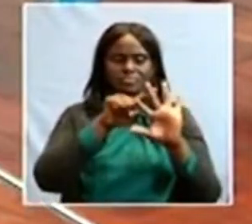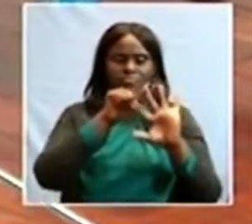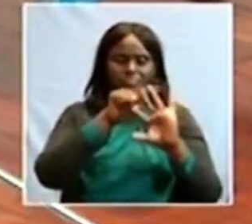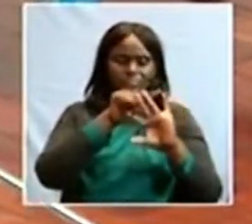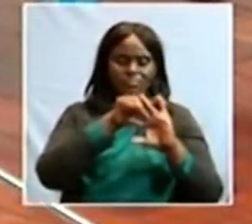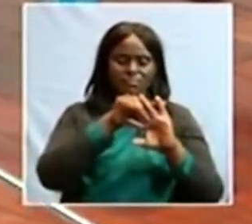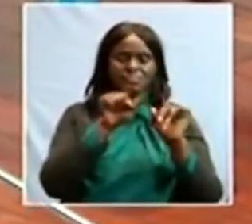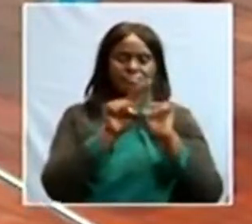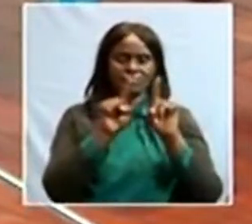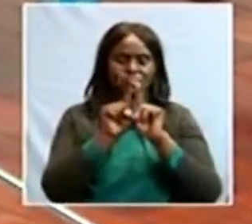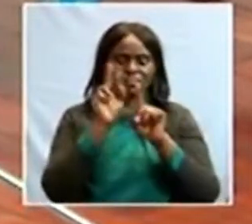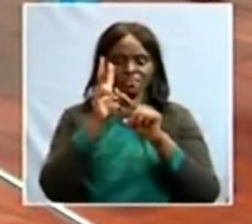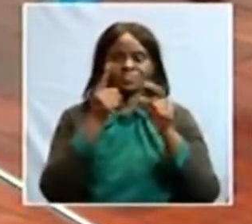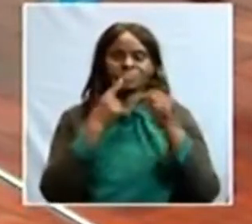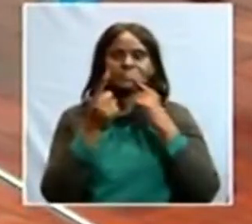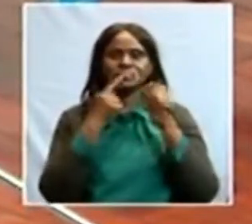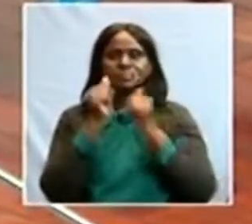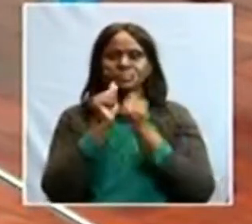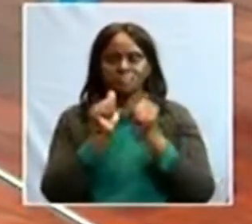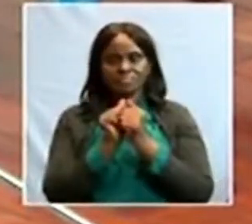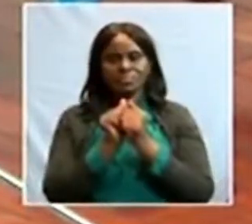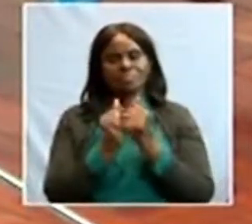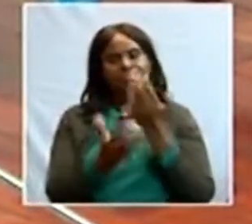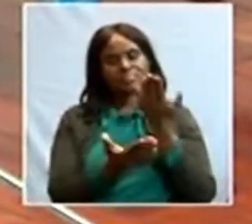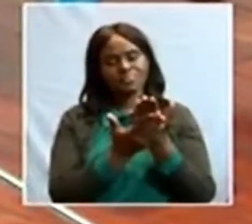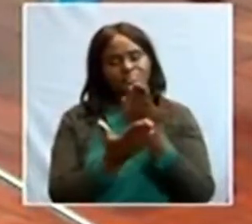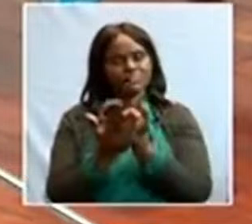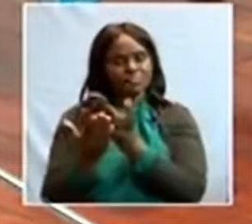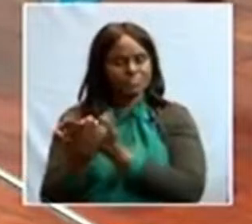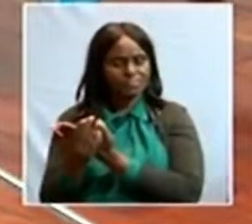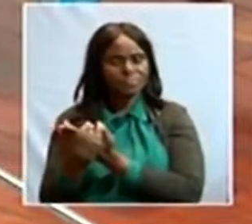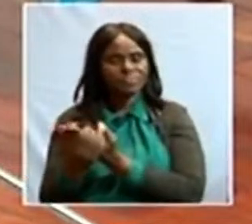about the appendices.